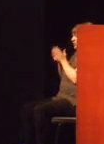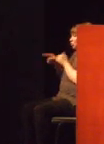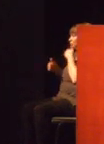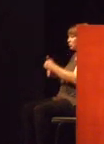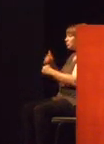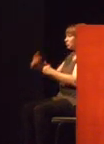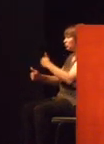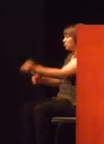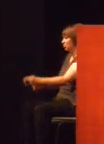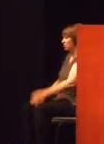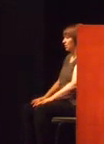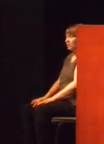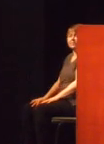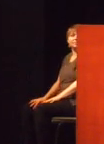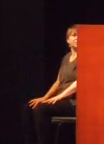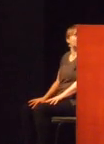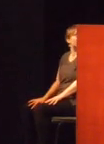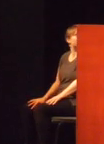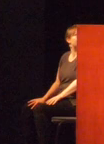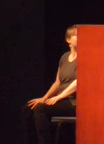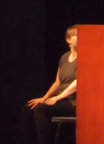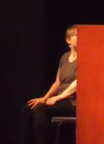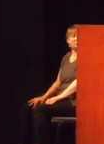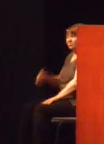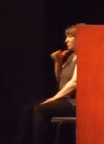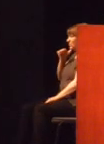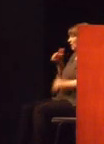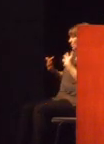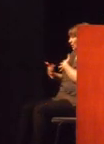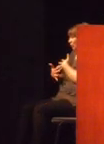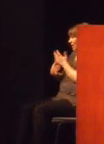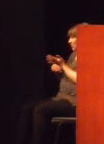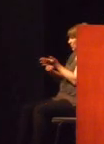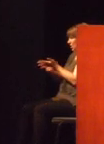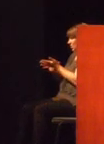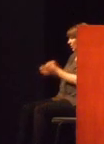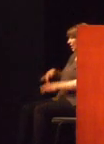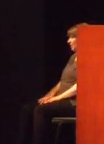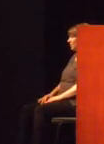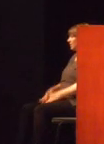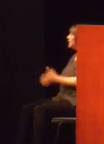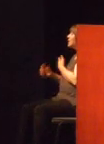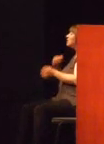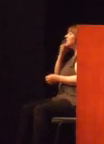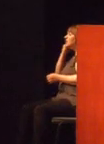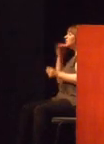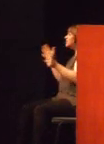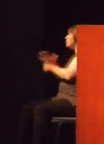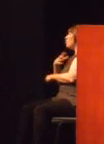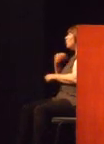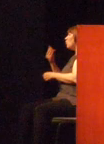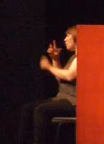Let me see. So not being afraid to talk about race, even if it's an all-white group. Maybe even pointing